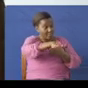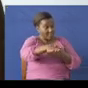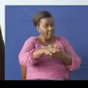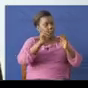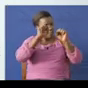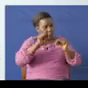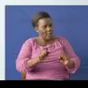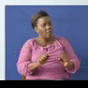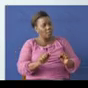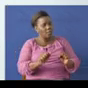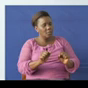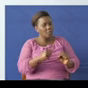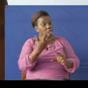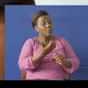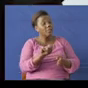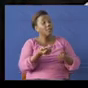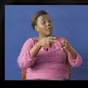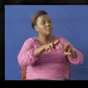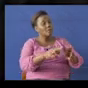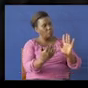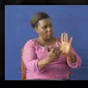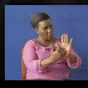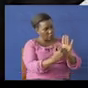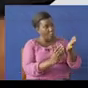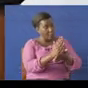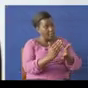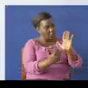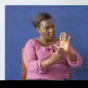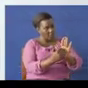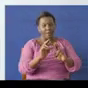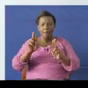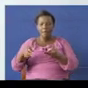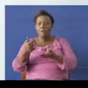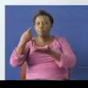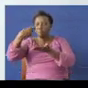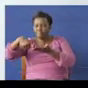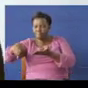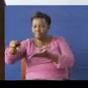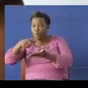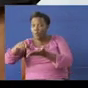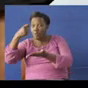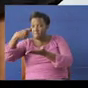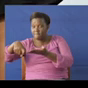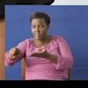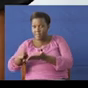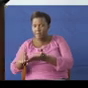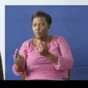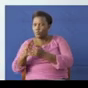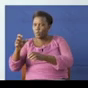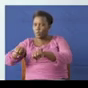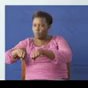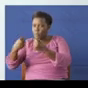damage must be punishable by law. Polluters should pay compensation for the damage caused by